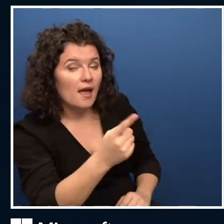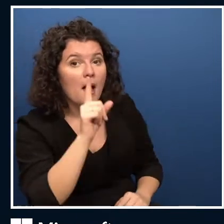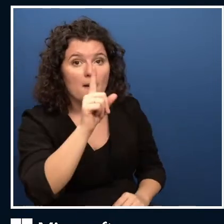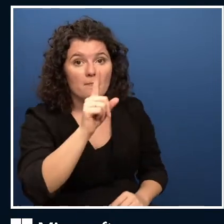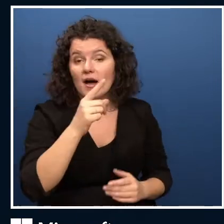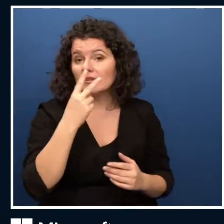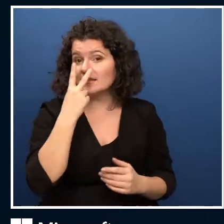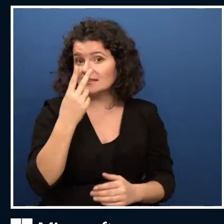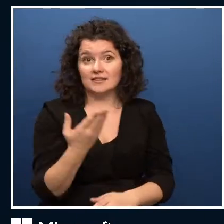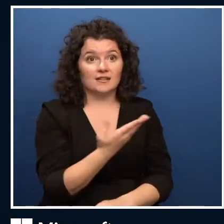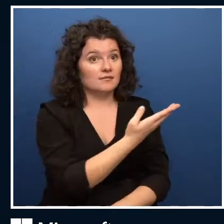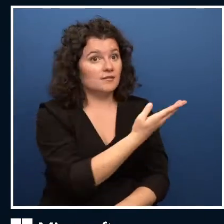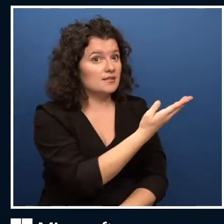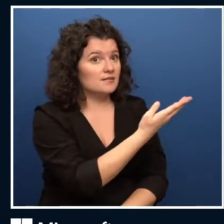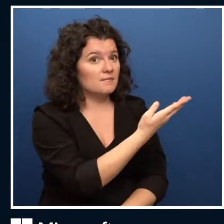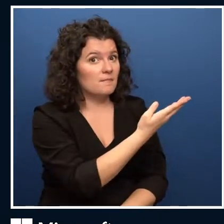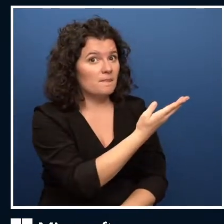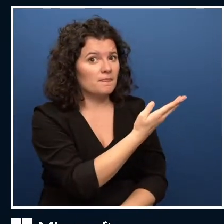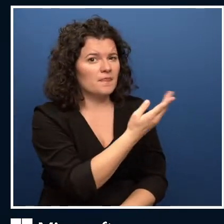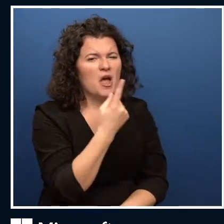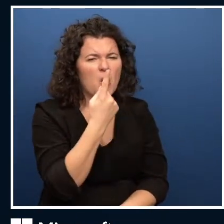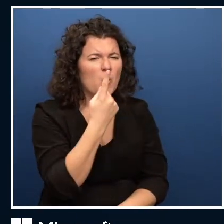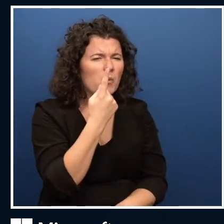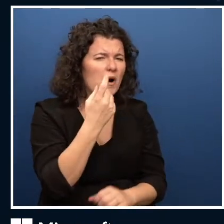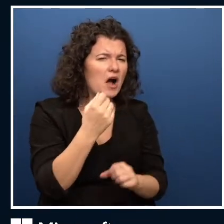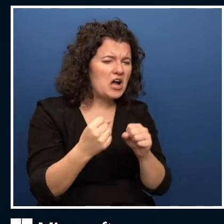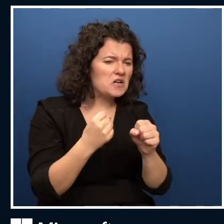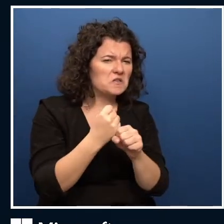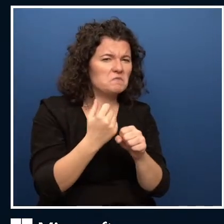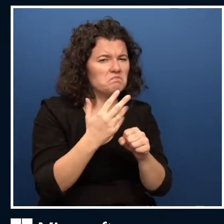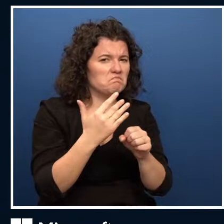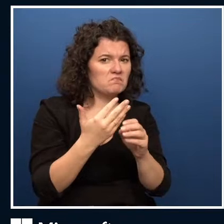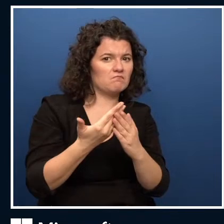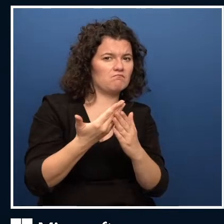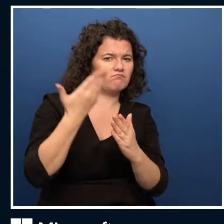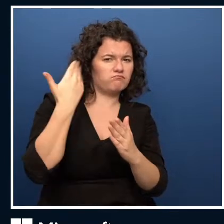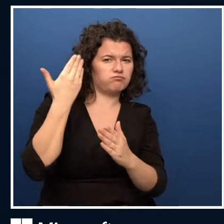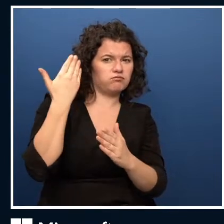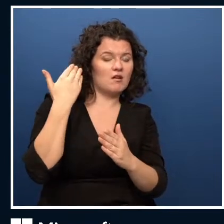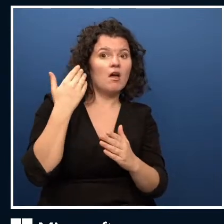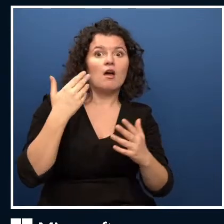For the past year, of course, the most famous